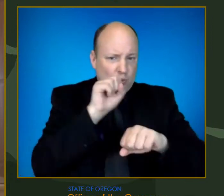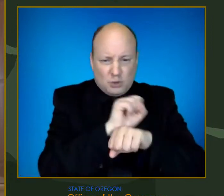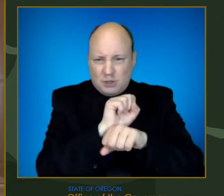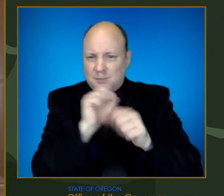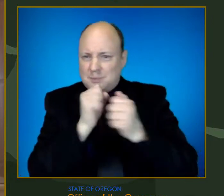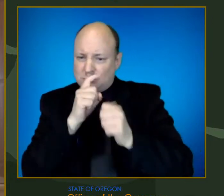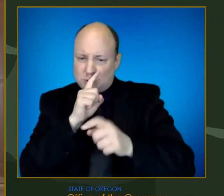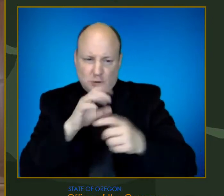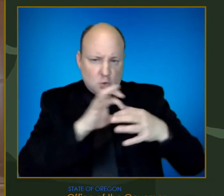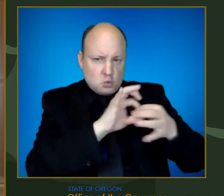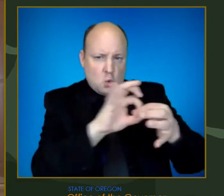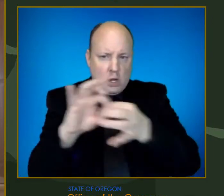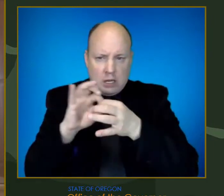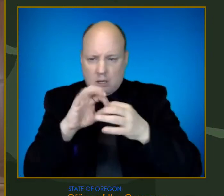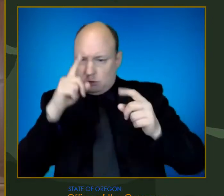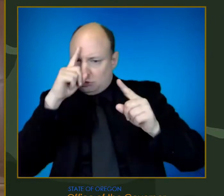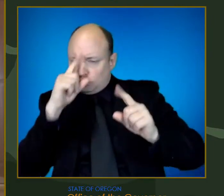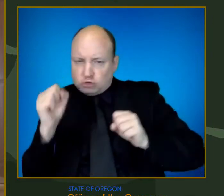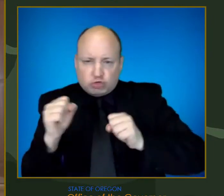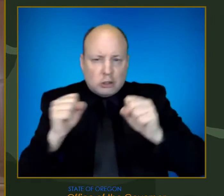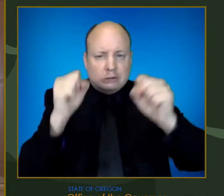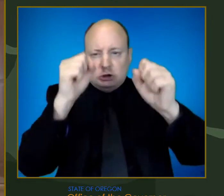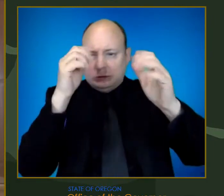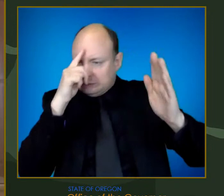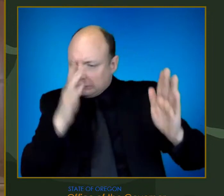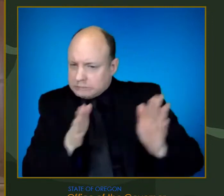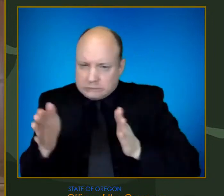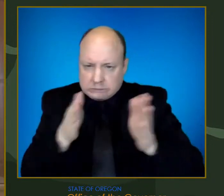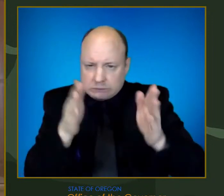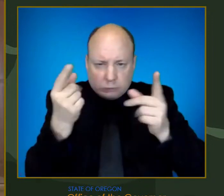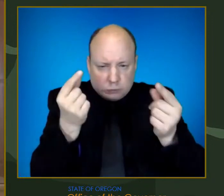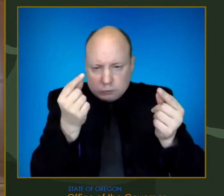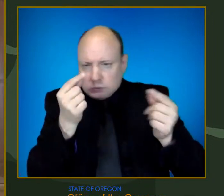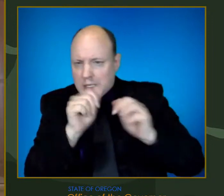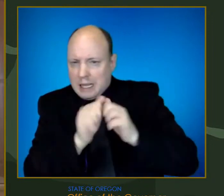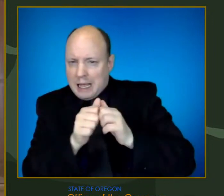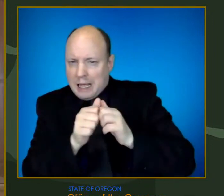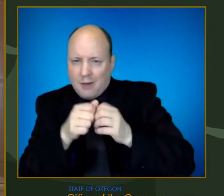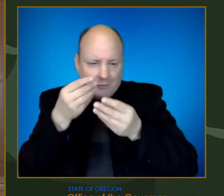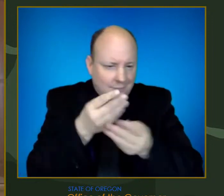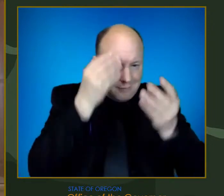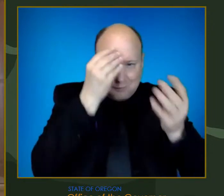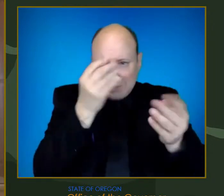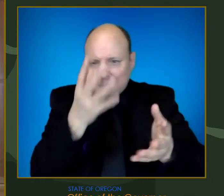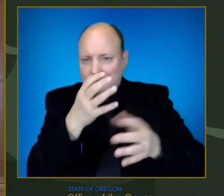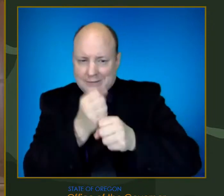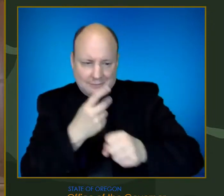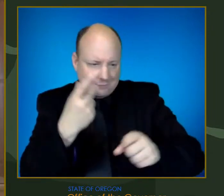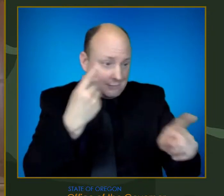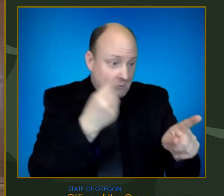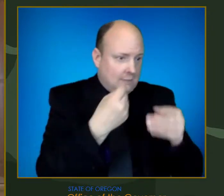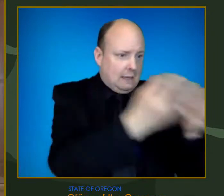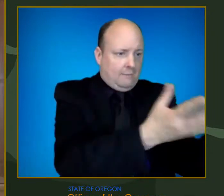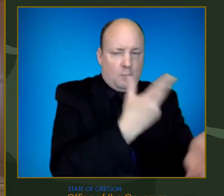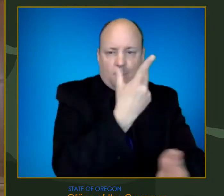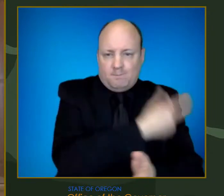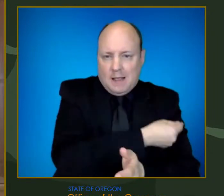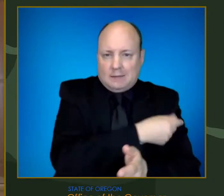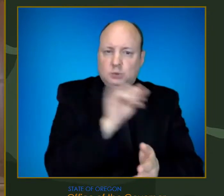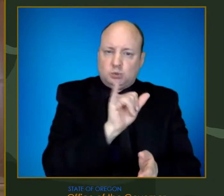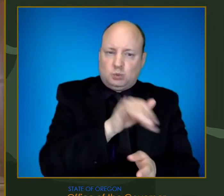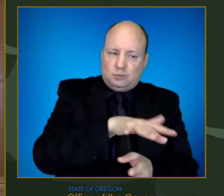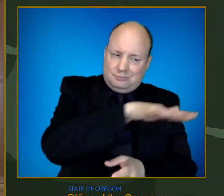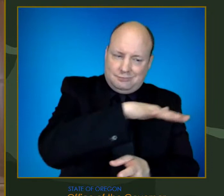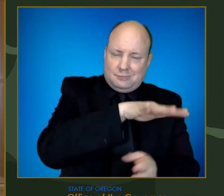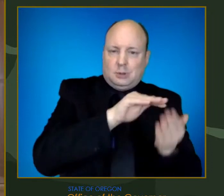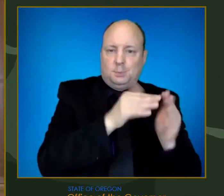these families the education and information and the vaccines that they need. Thank you.